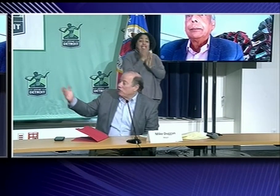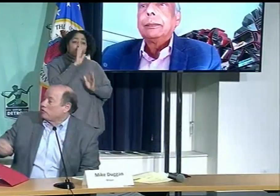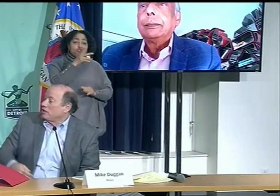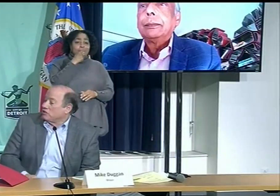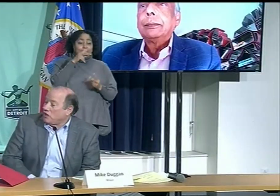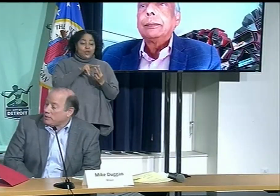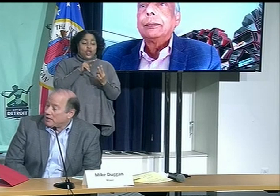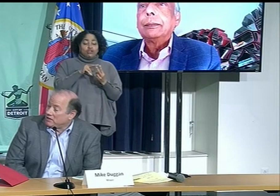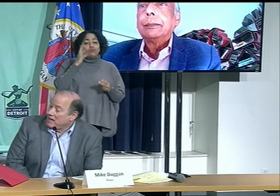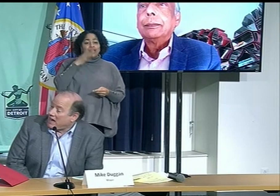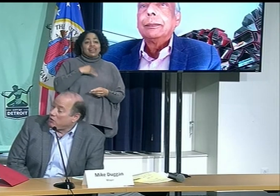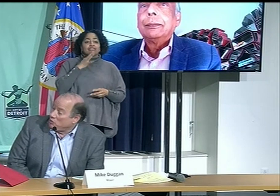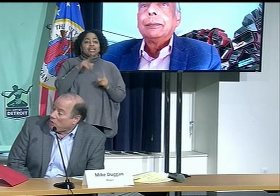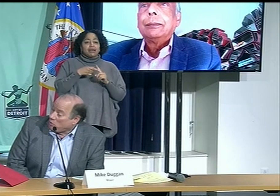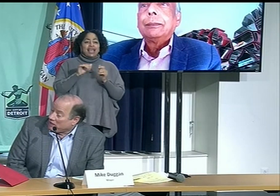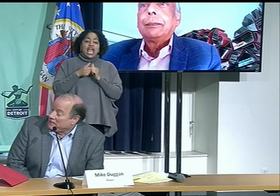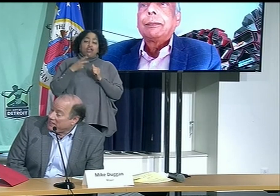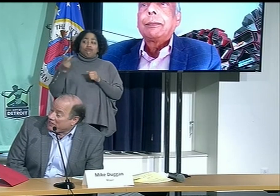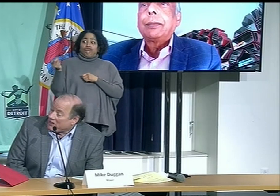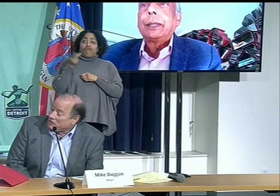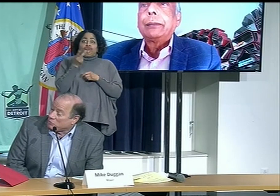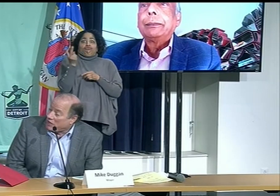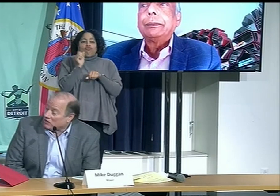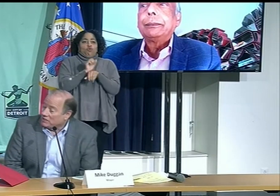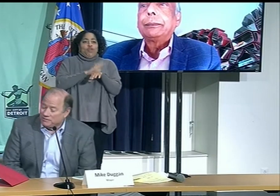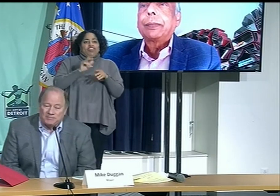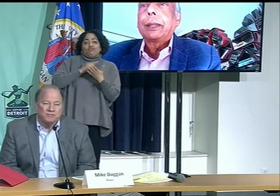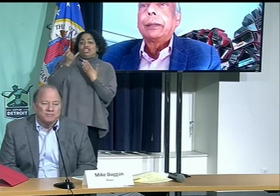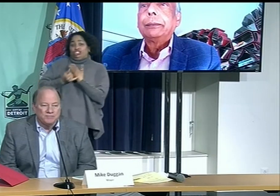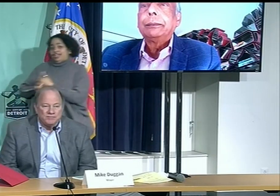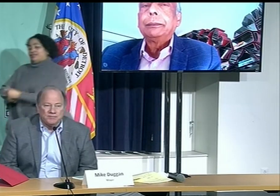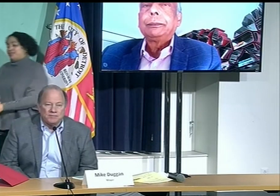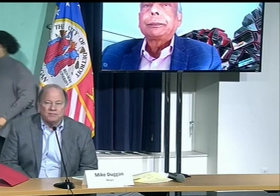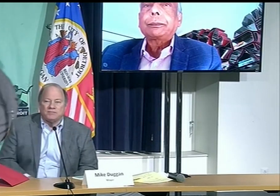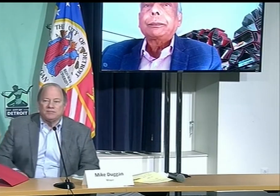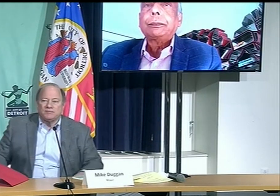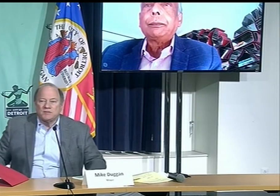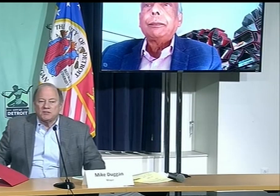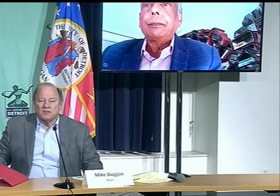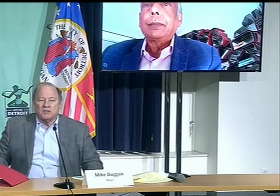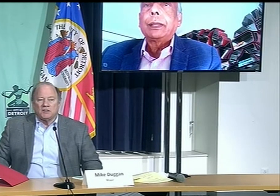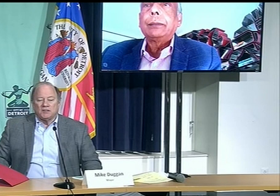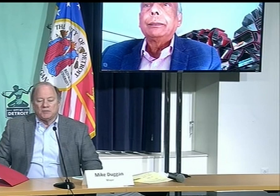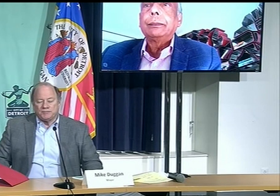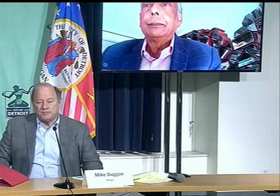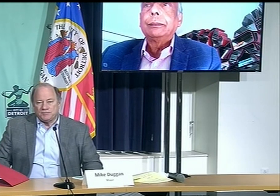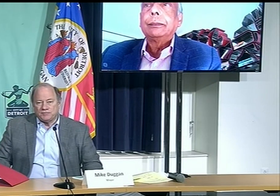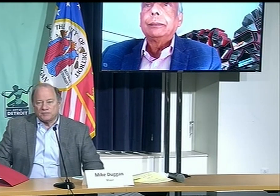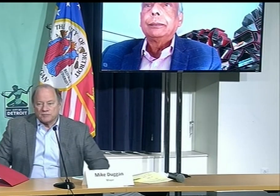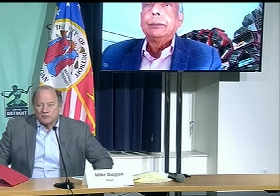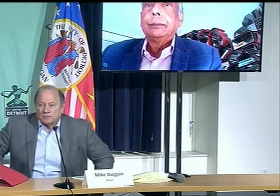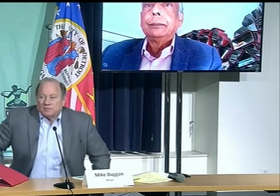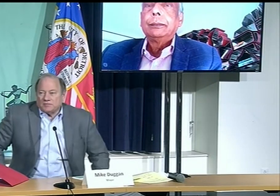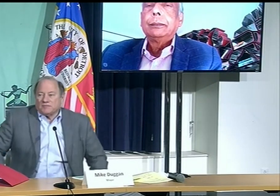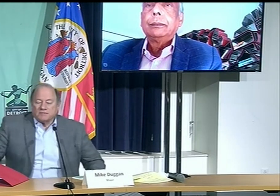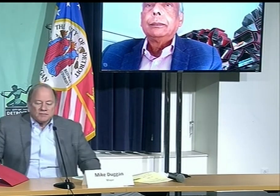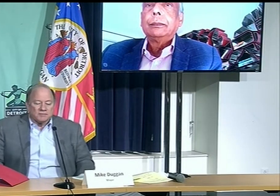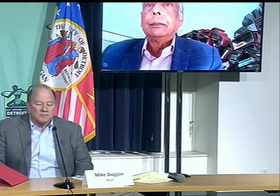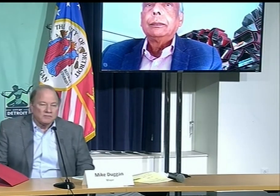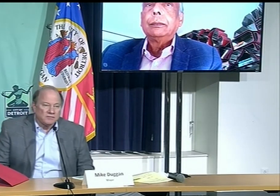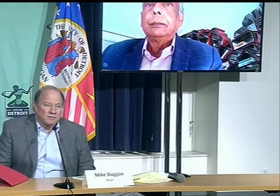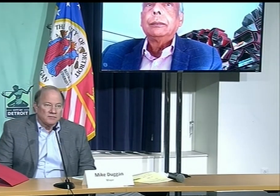John Zervos, would like to talk about how you are working together on this project. Thank you, Mayor, and thank you to the Vedicuti family and, of course, to the Health